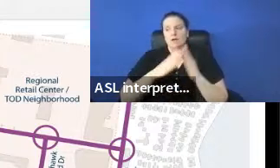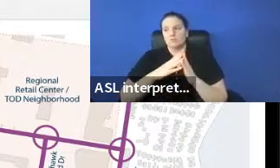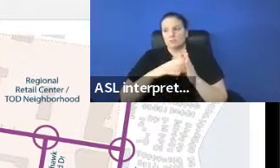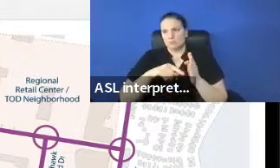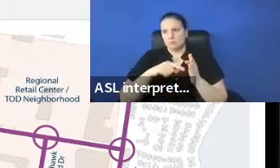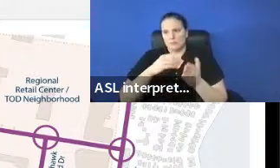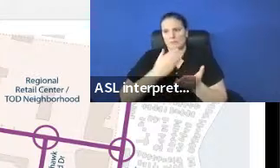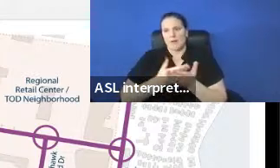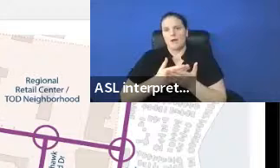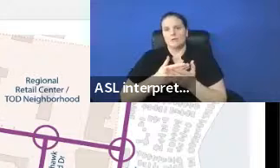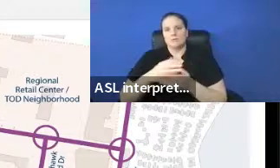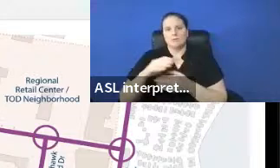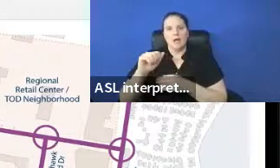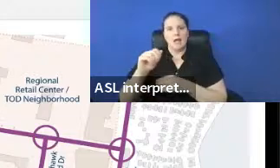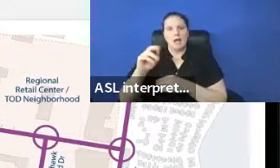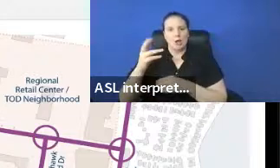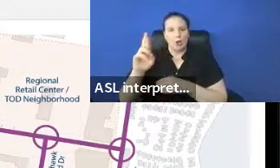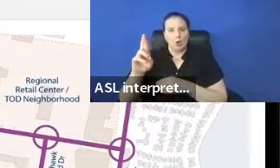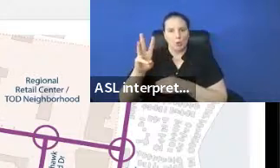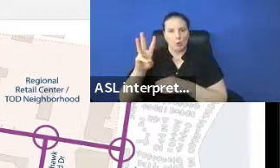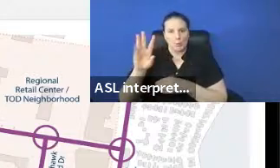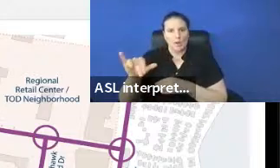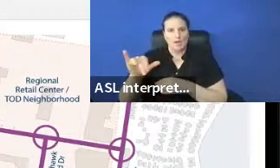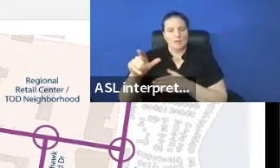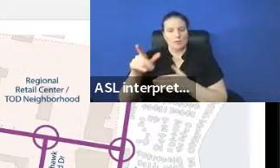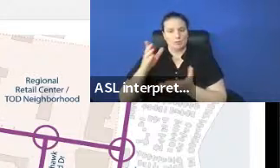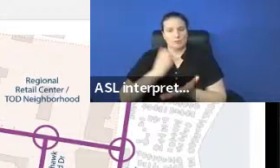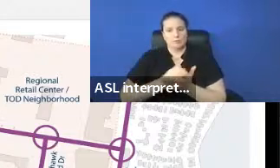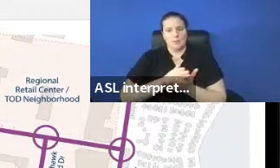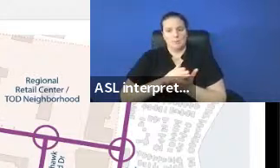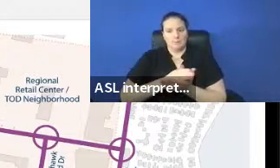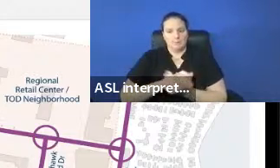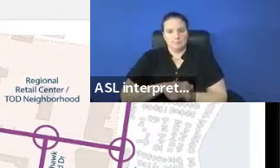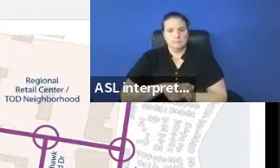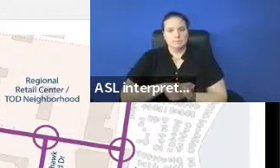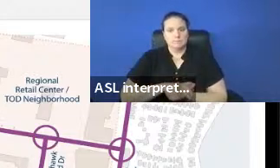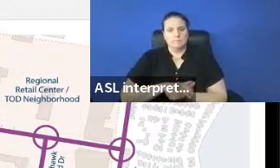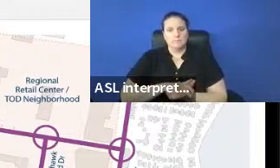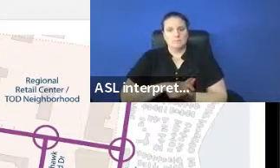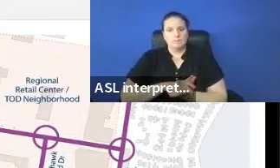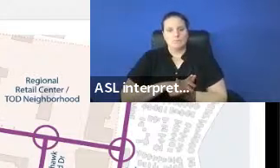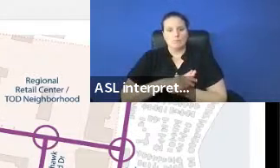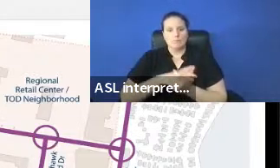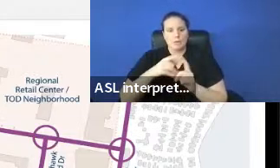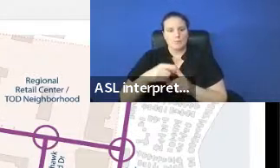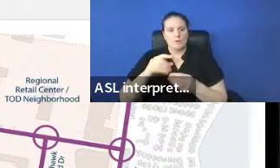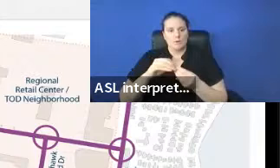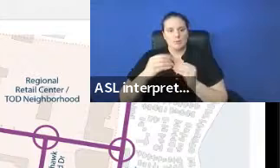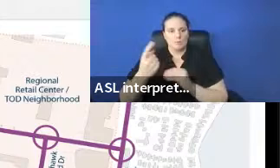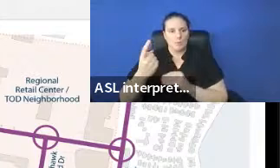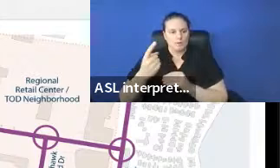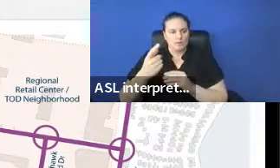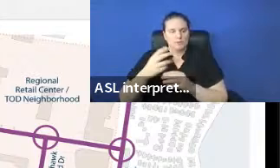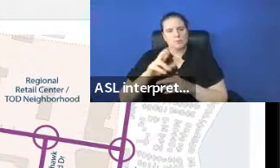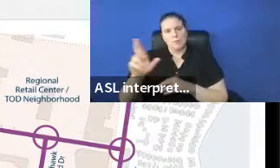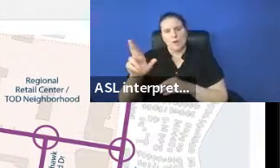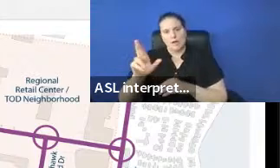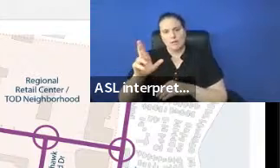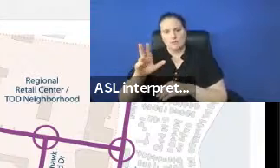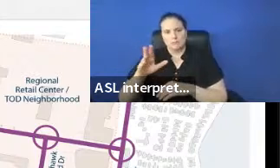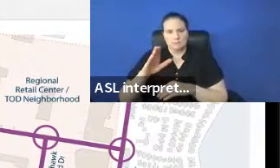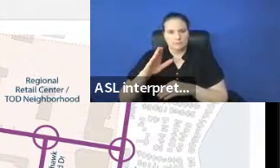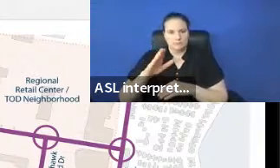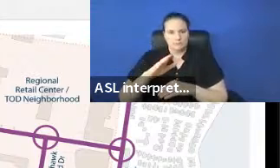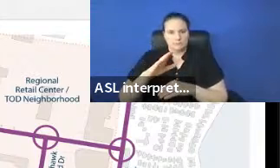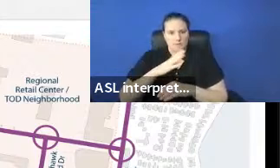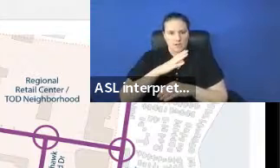to Anchor Way, you stop, that's impedance point number 1. Take a right-hand turn, not